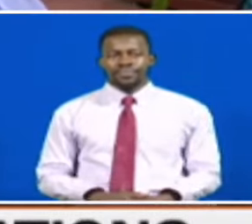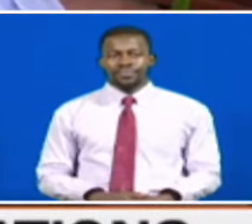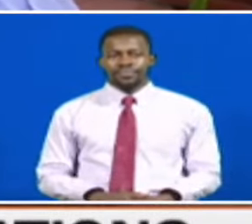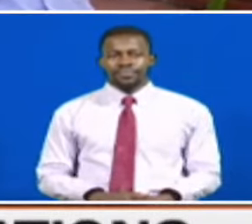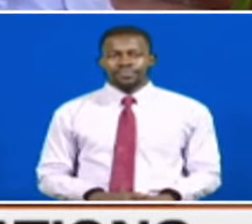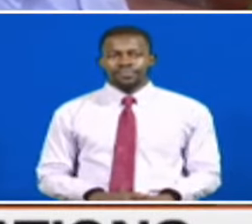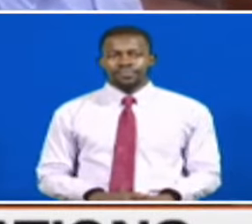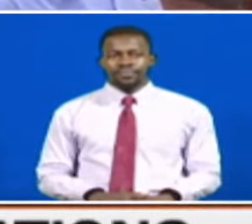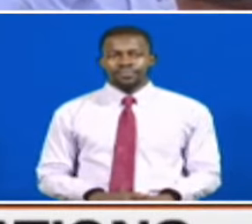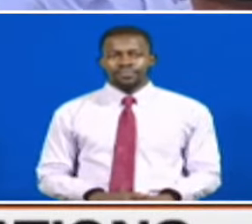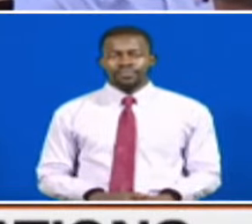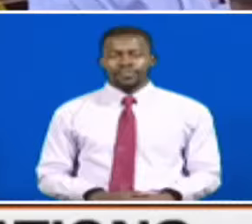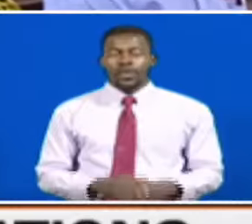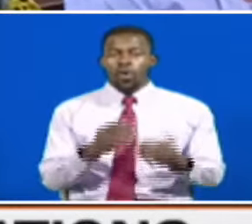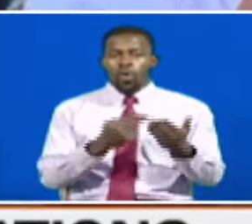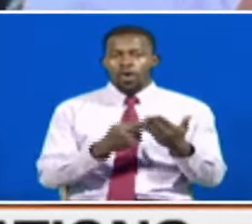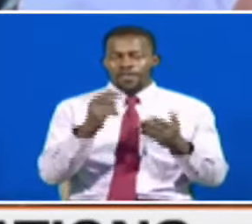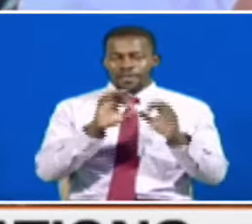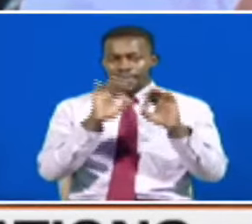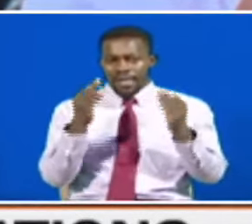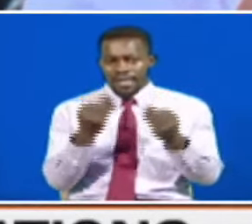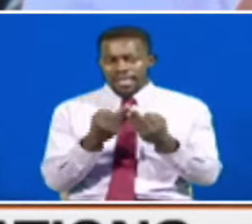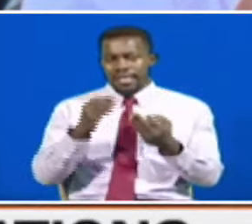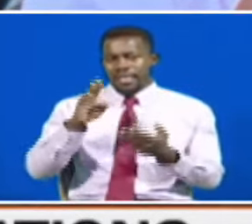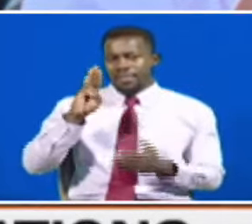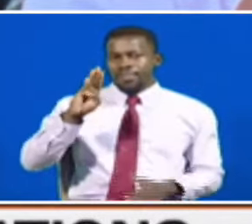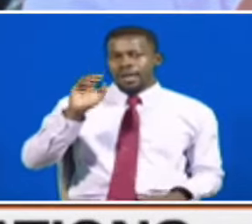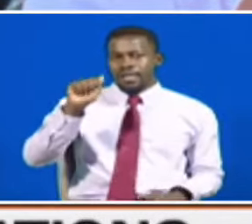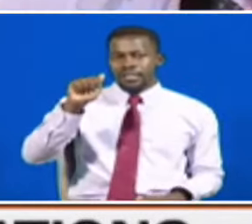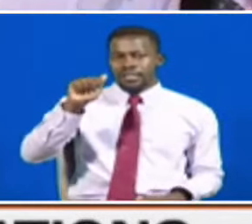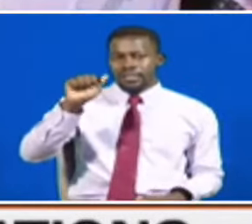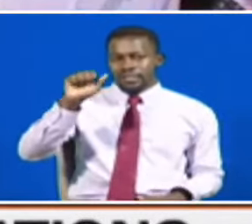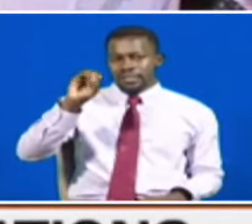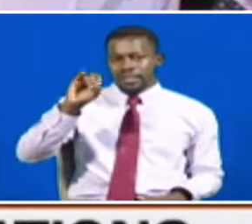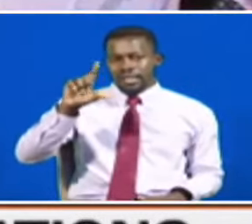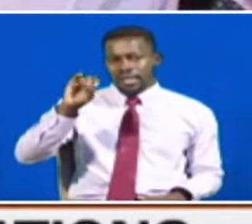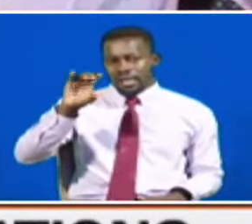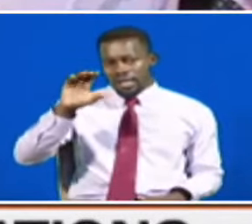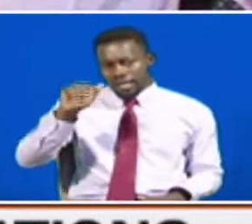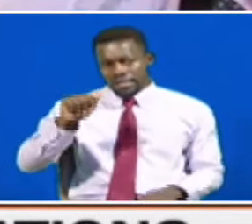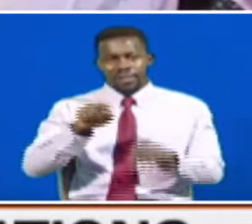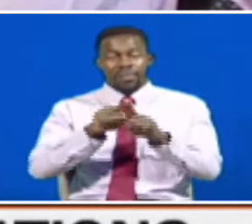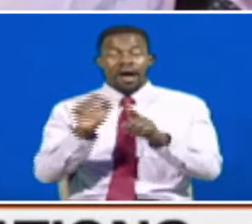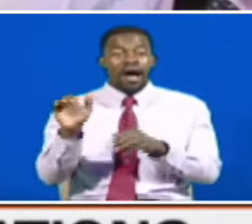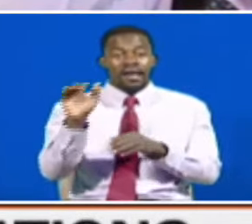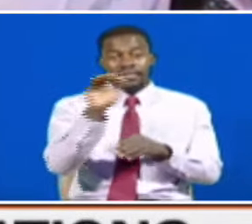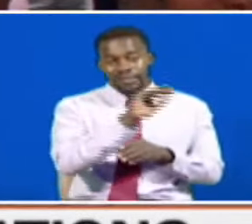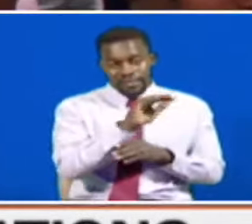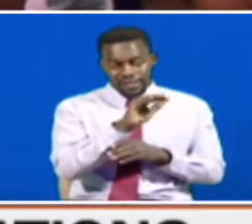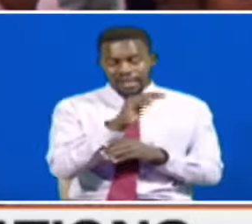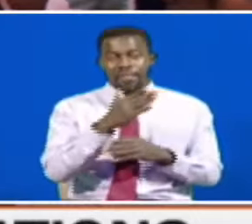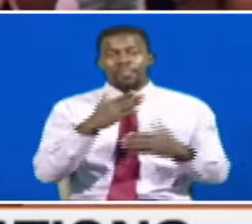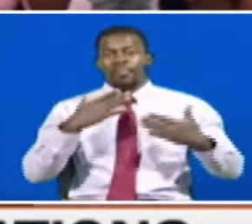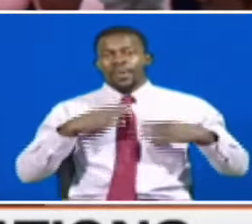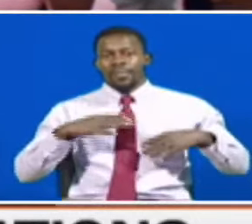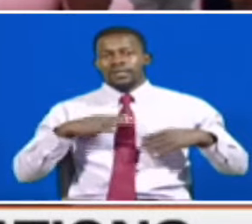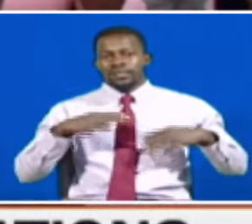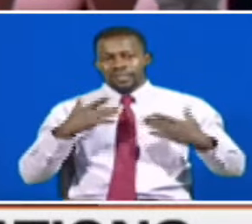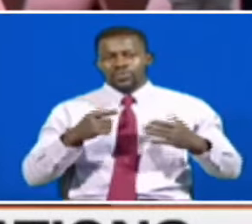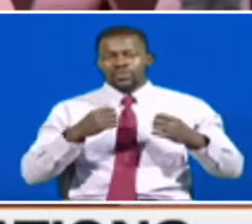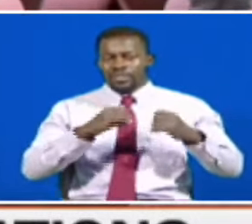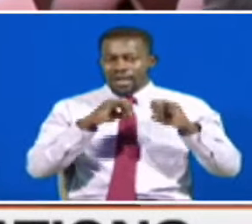Father Simon Nganga of Holy Family Basilica Parish asked his congregants to go beyond mere physical participation in the